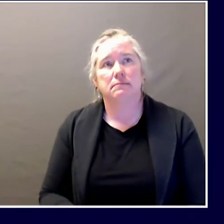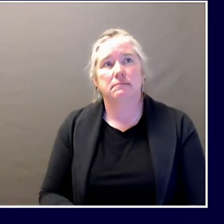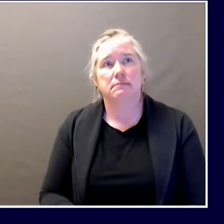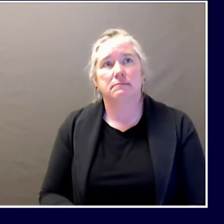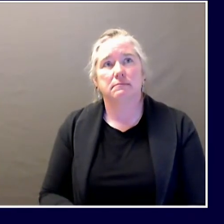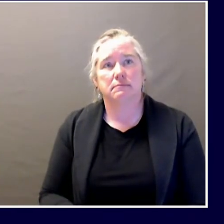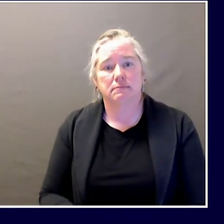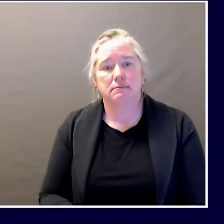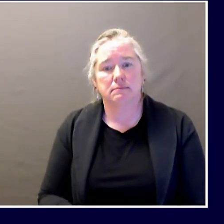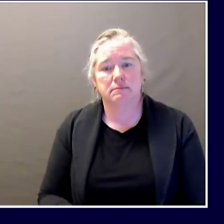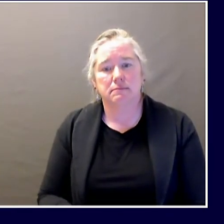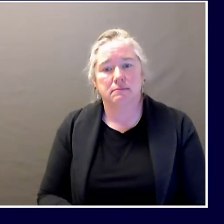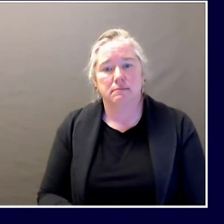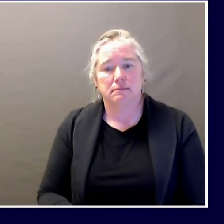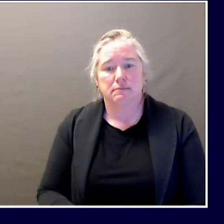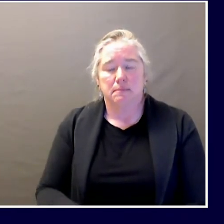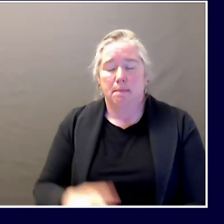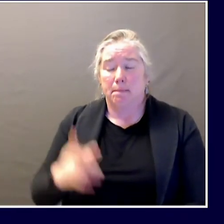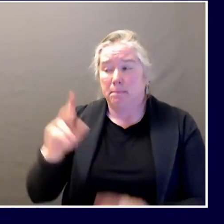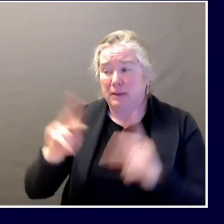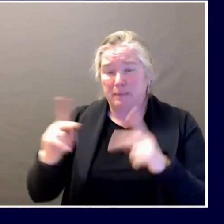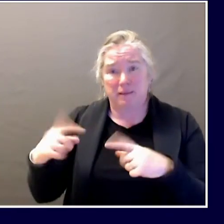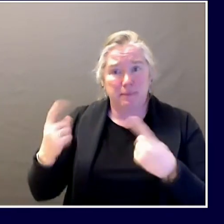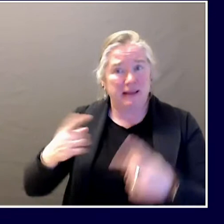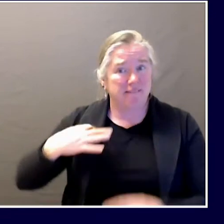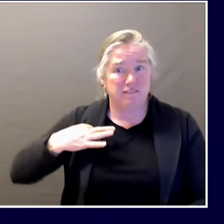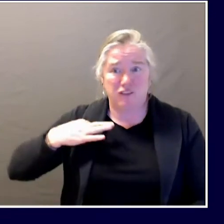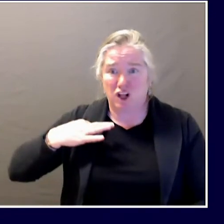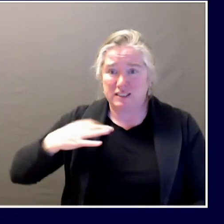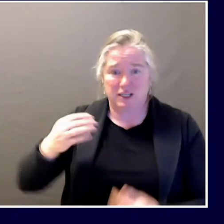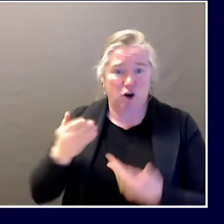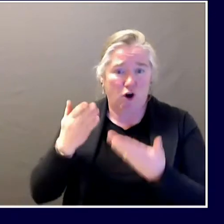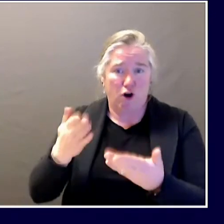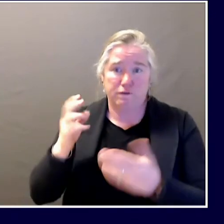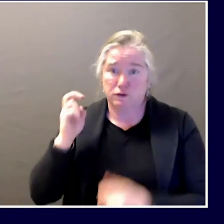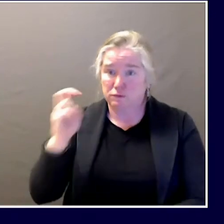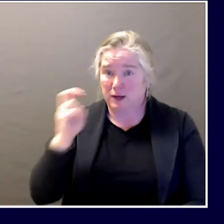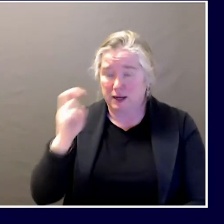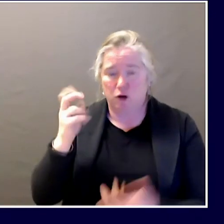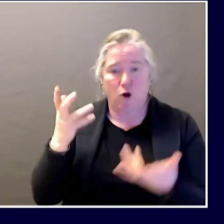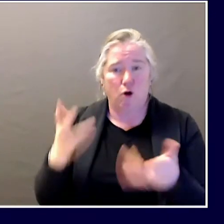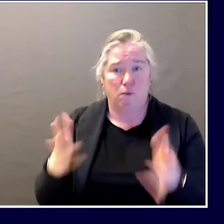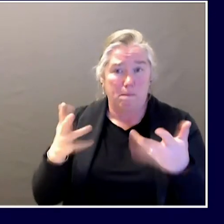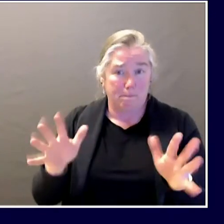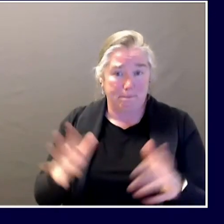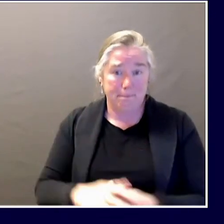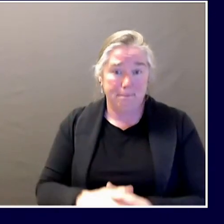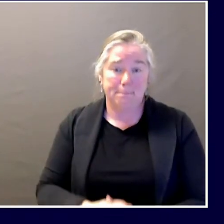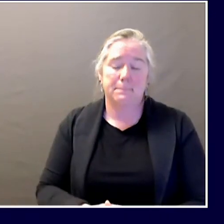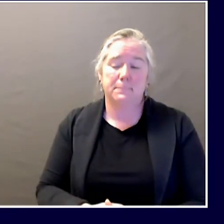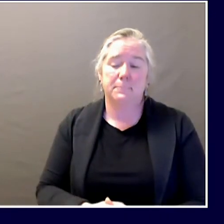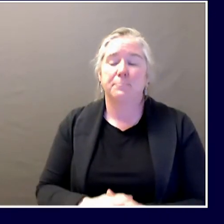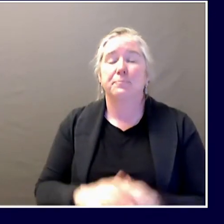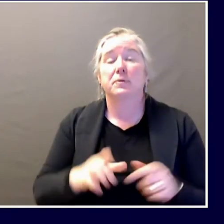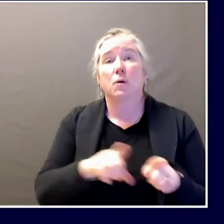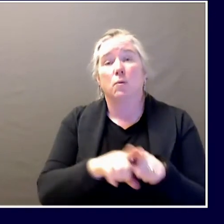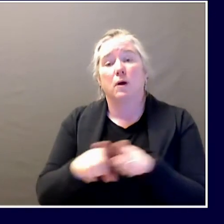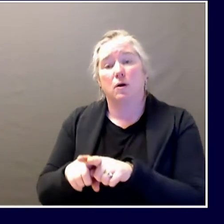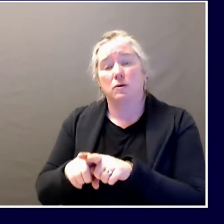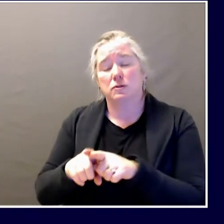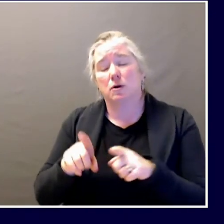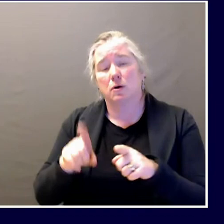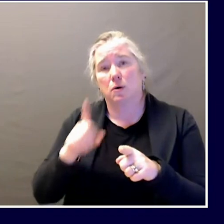support for rides on a volunteer basis. Mentioned that we'll be partnering through Motive Care with the community